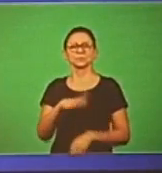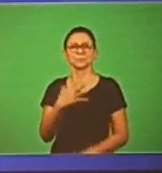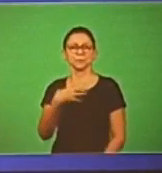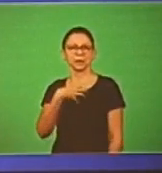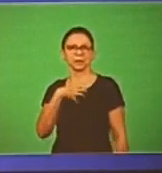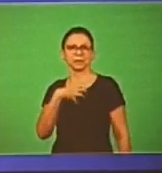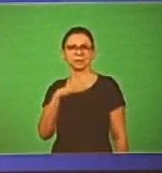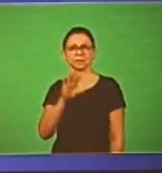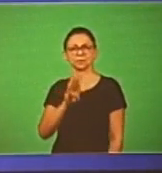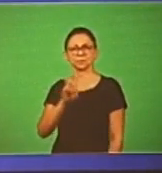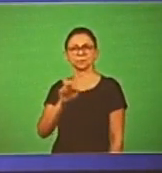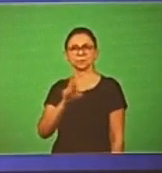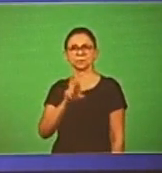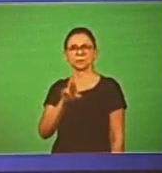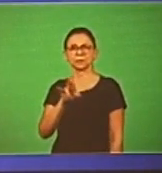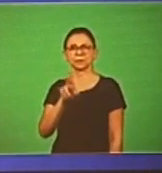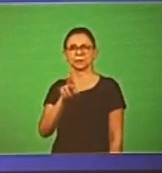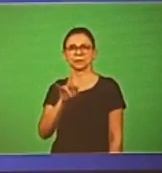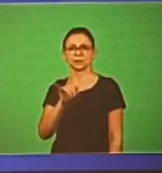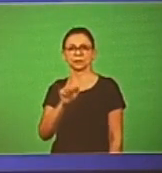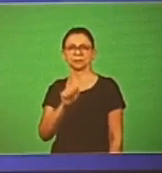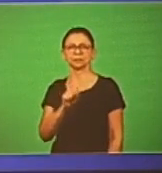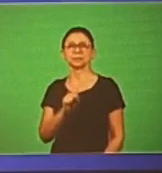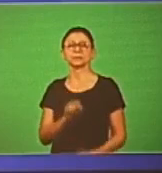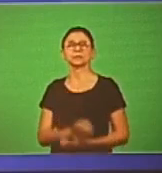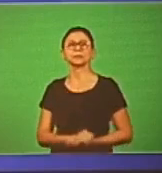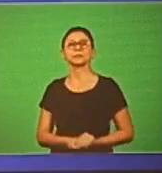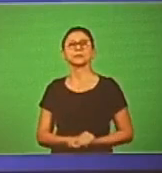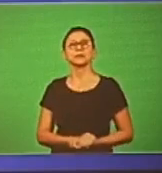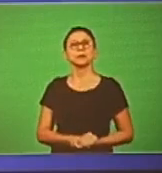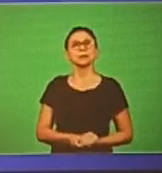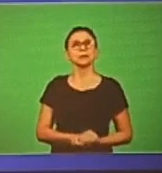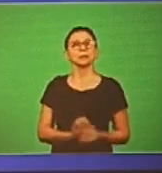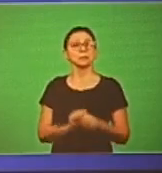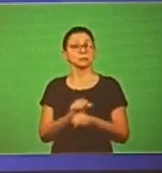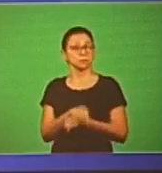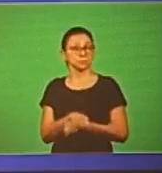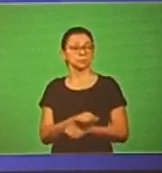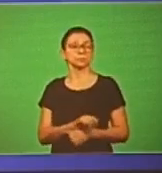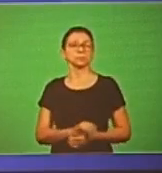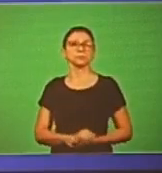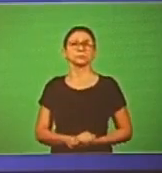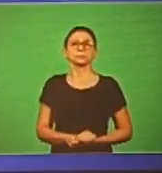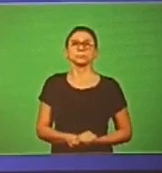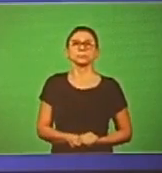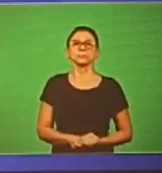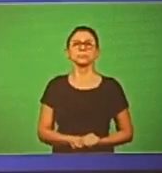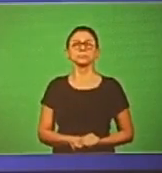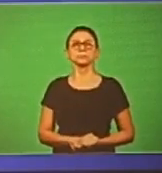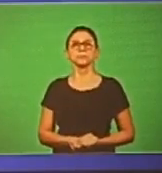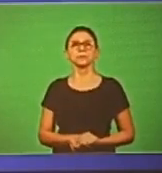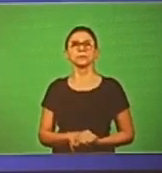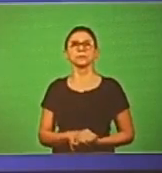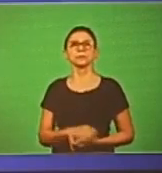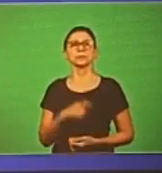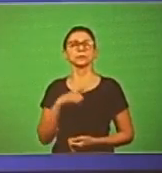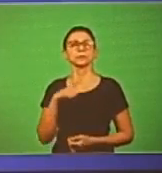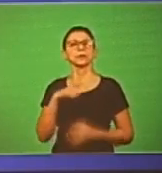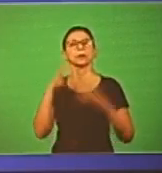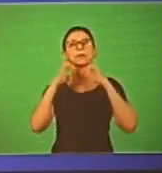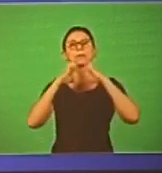region of Barreiras in the state of Bahia. The brethren had a seminar that was followed by a